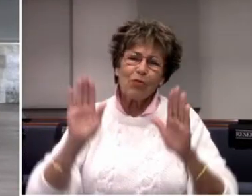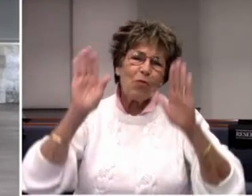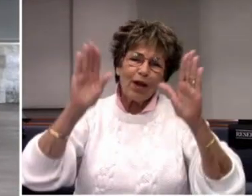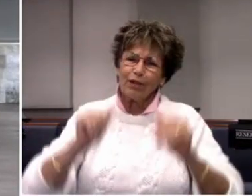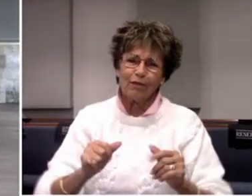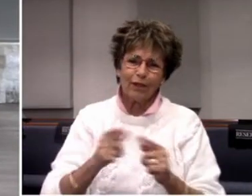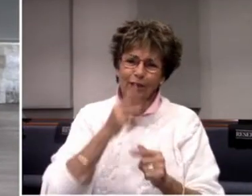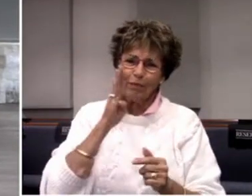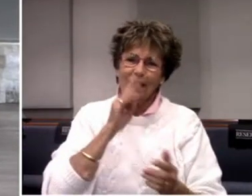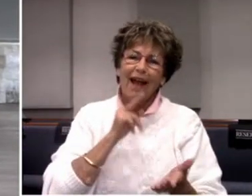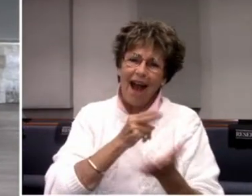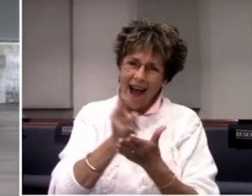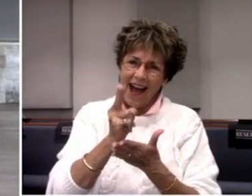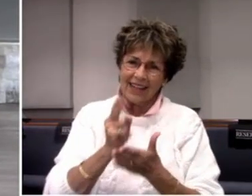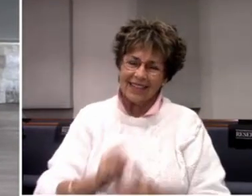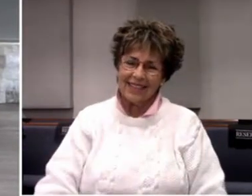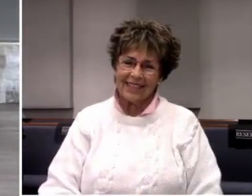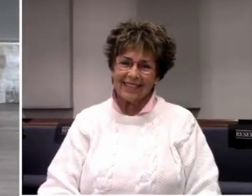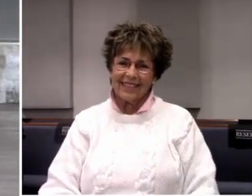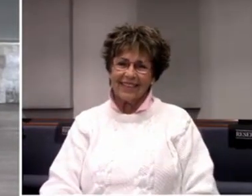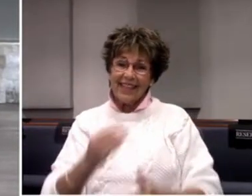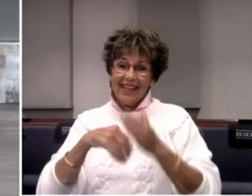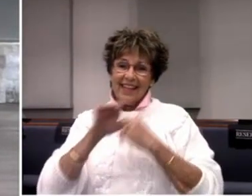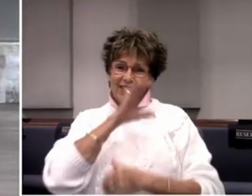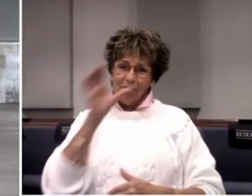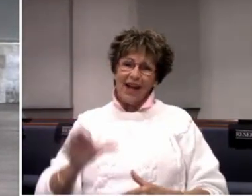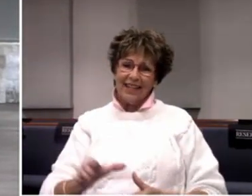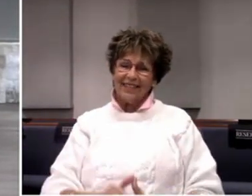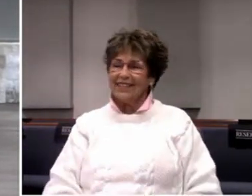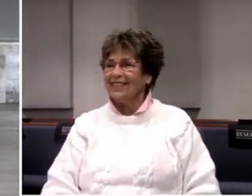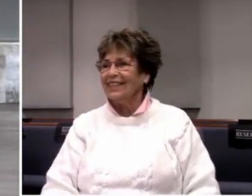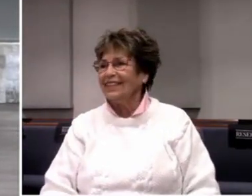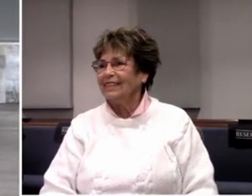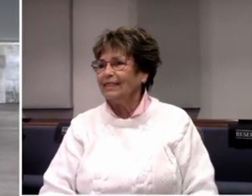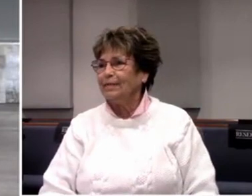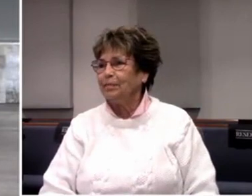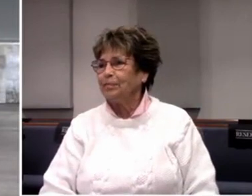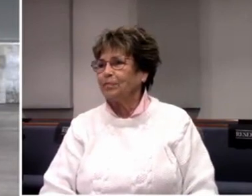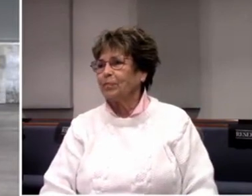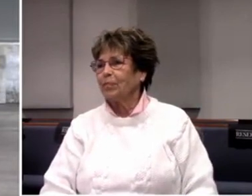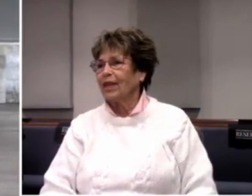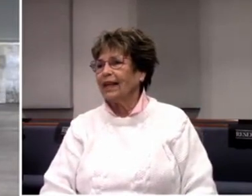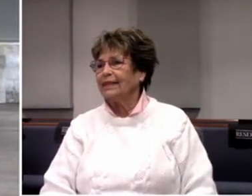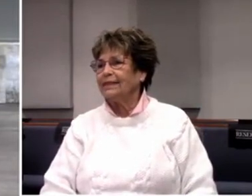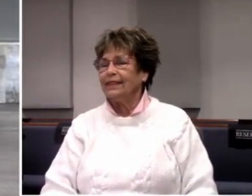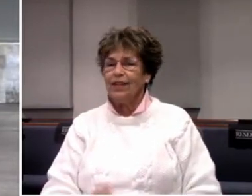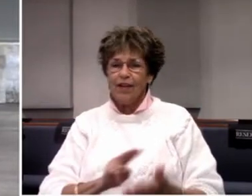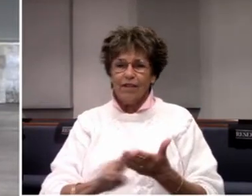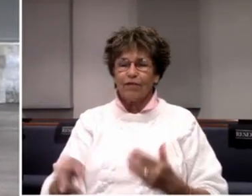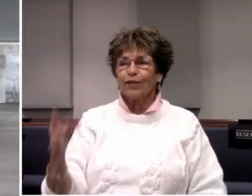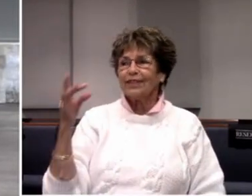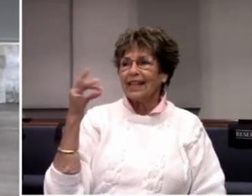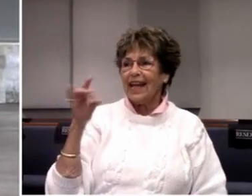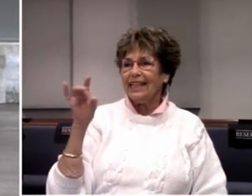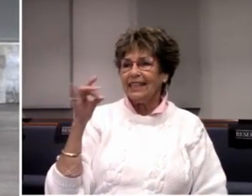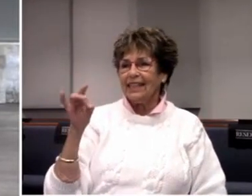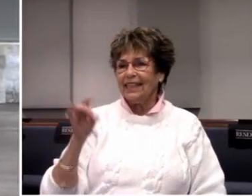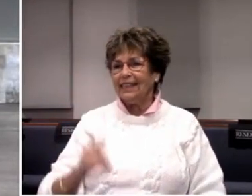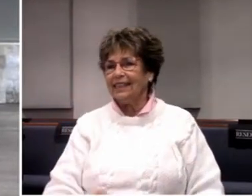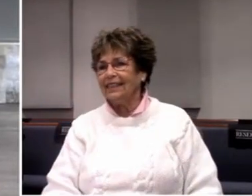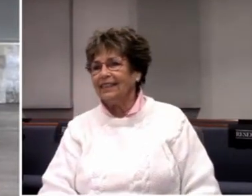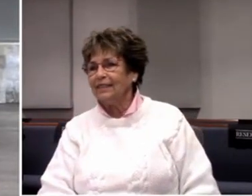Okay, third thing, quickly. Now here, verse 18 is showing